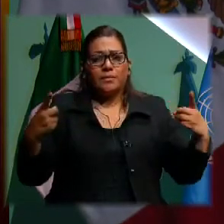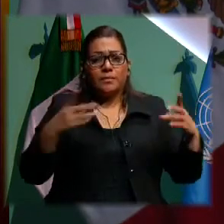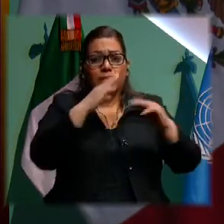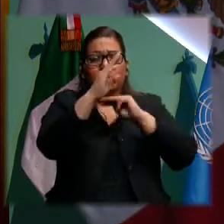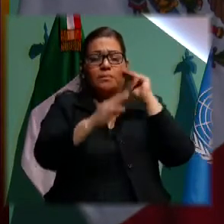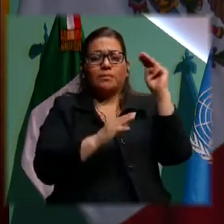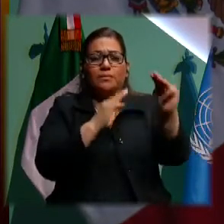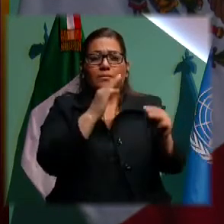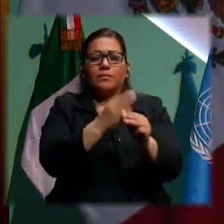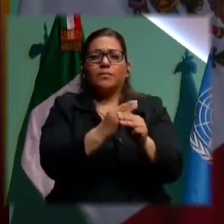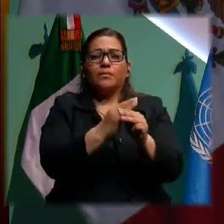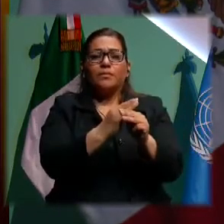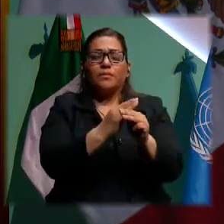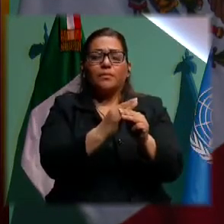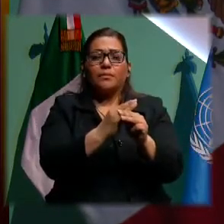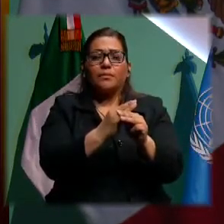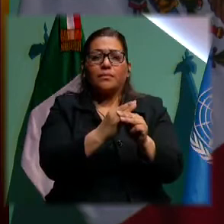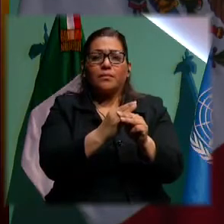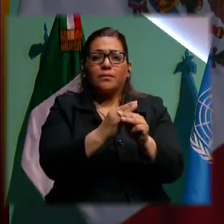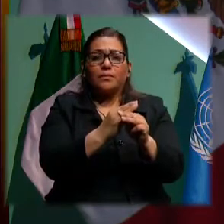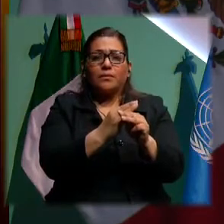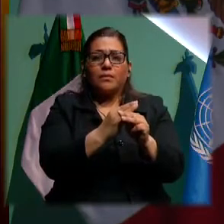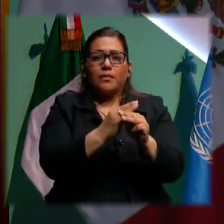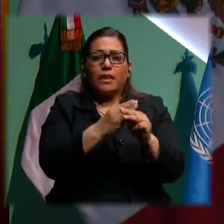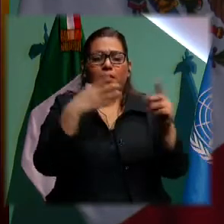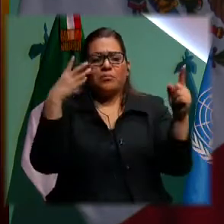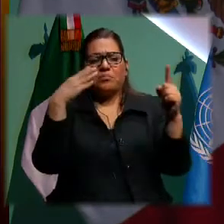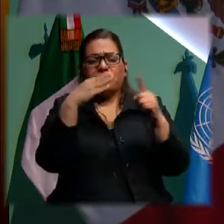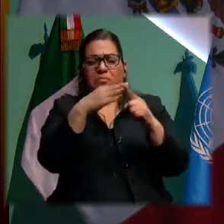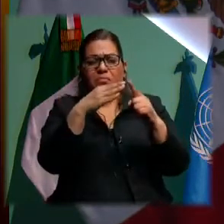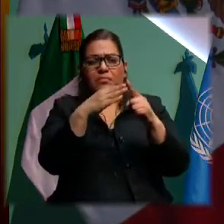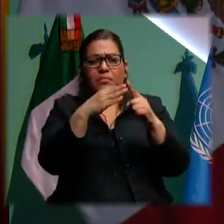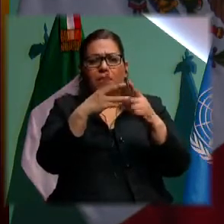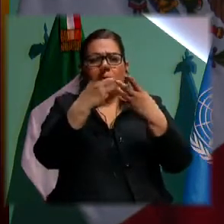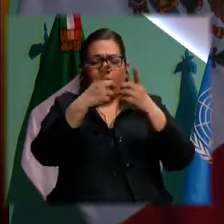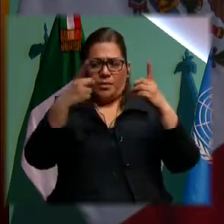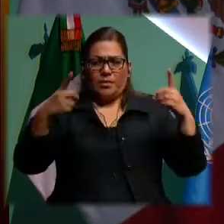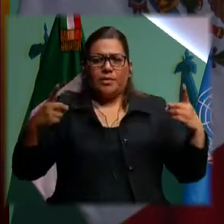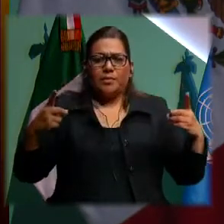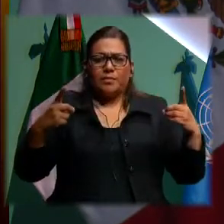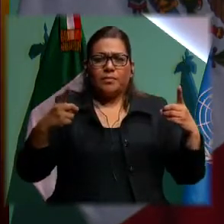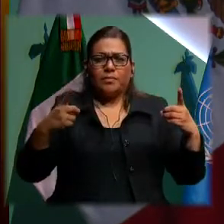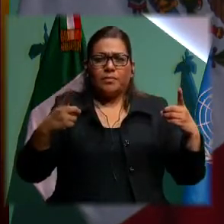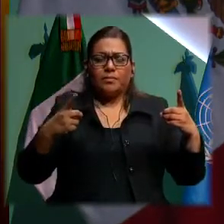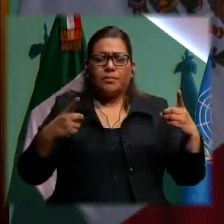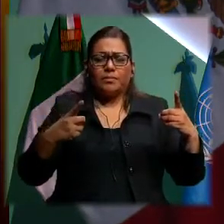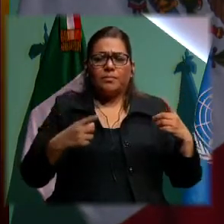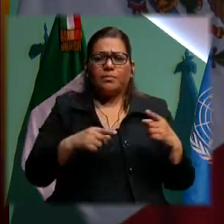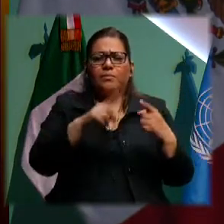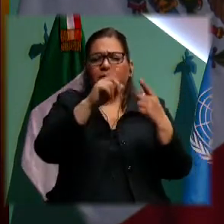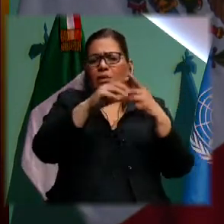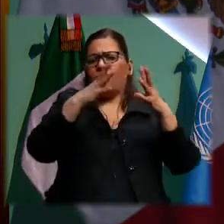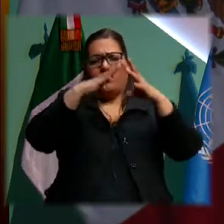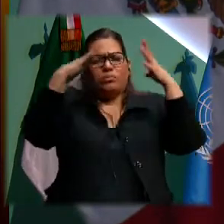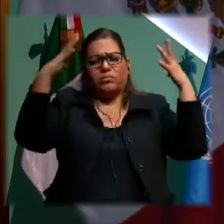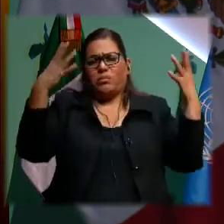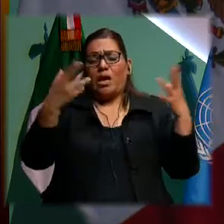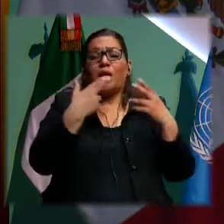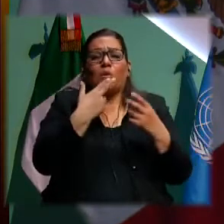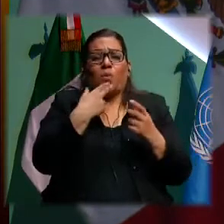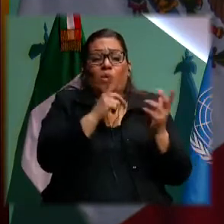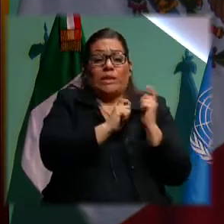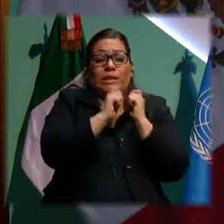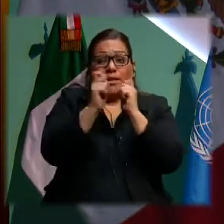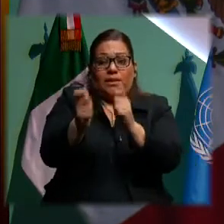the Sustainable Development Goals I find most useful in trying to